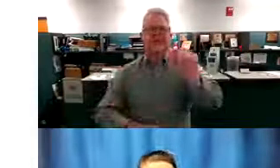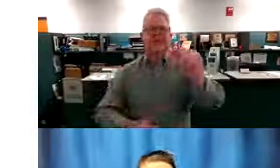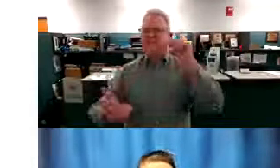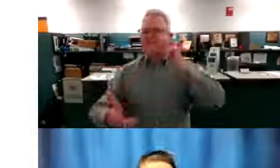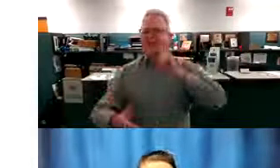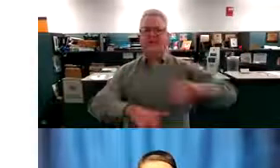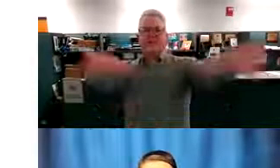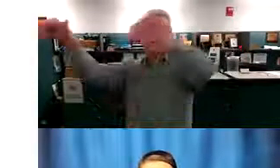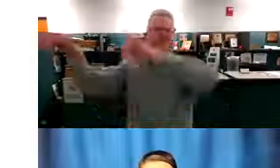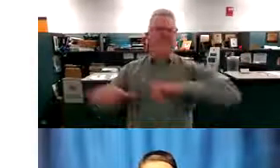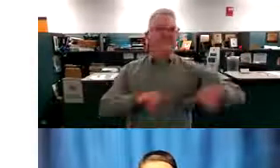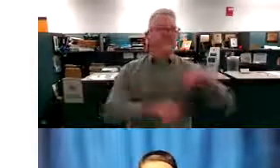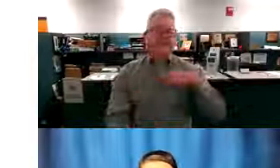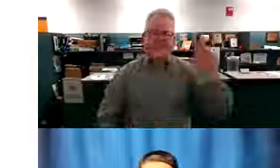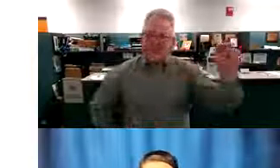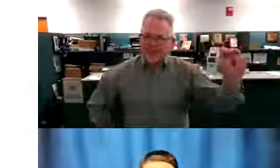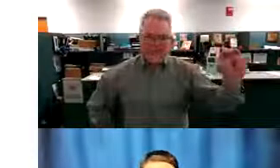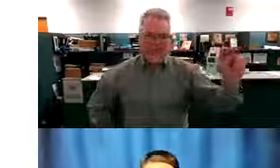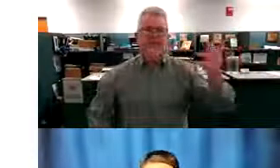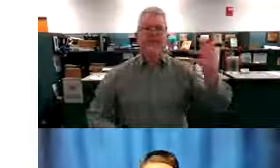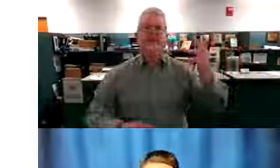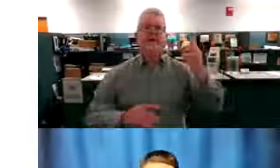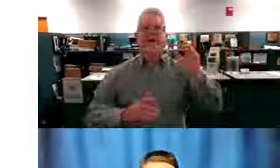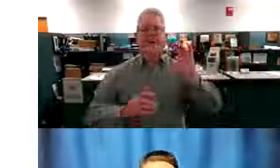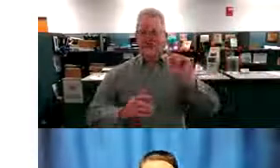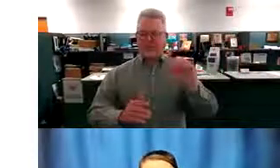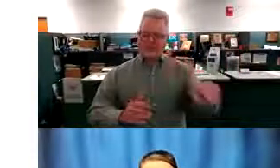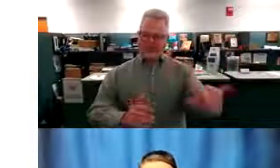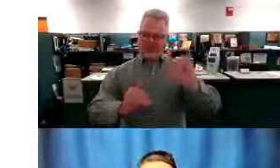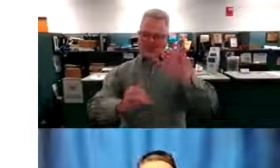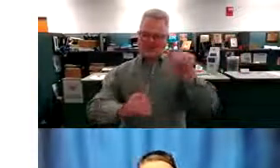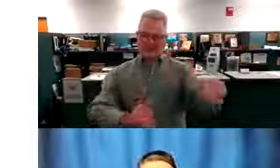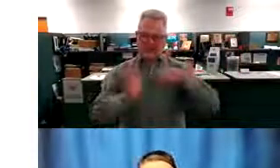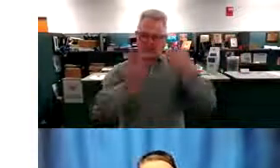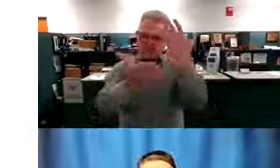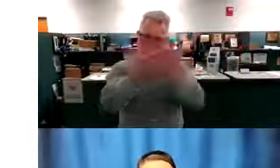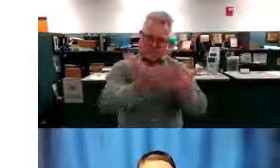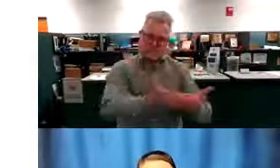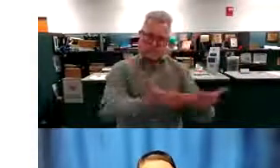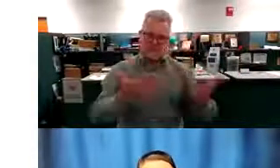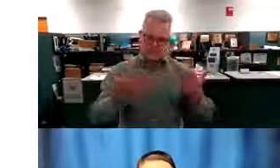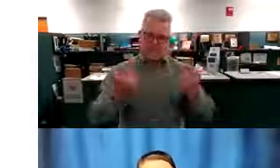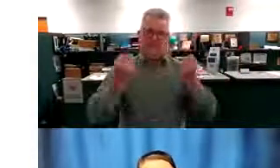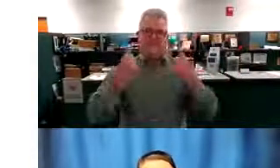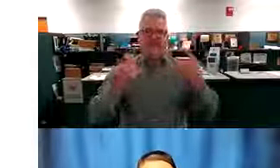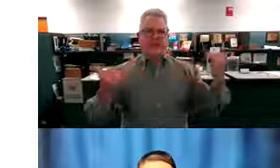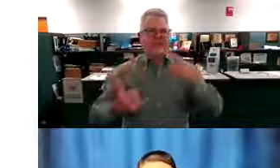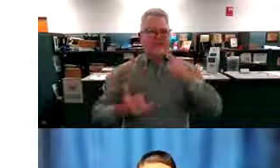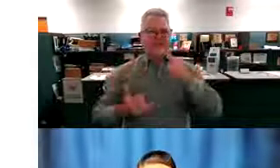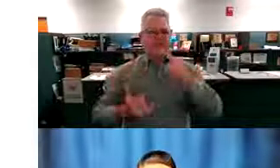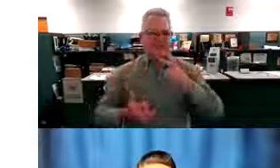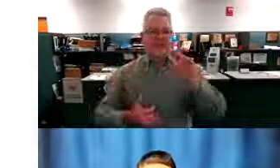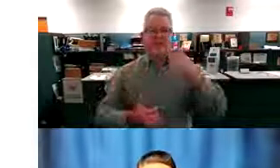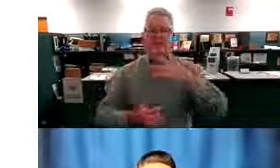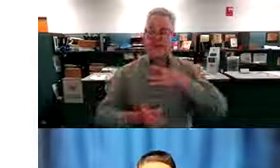they never thought of that. They thought all were voice to text. And I said, no. So I explained, I gave them a